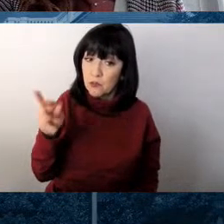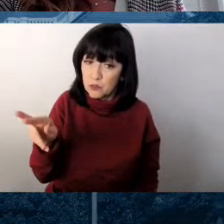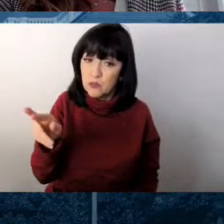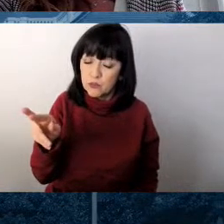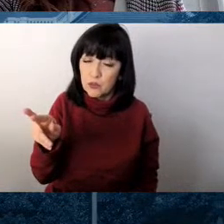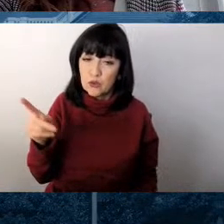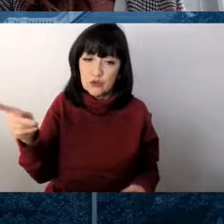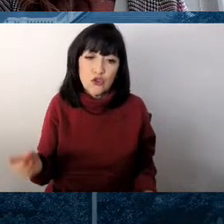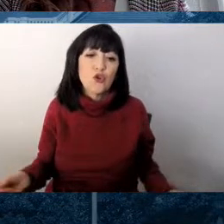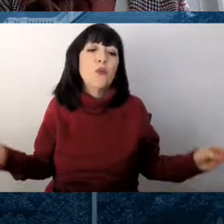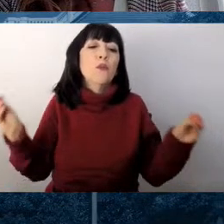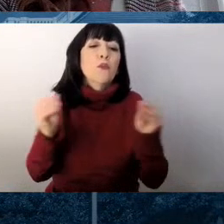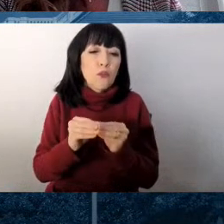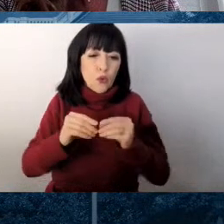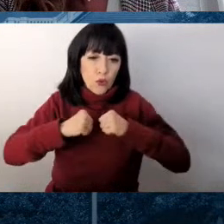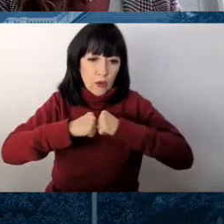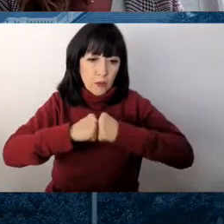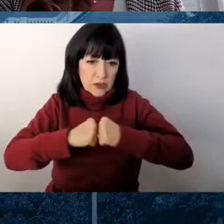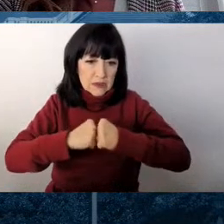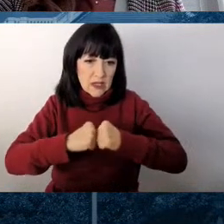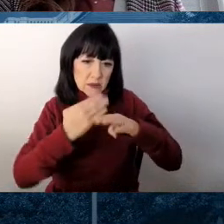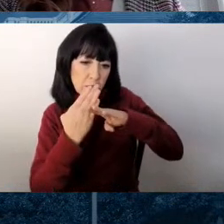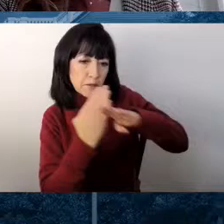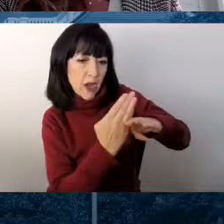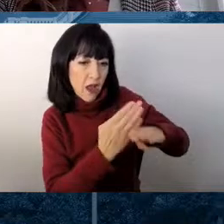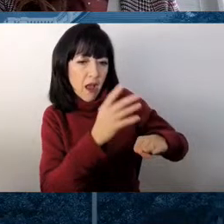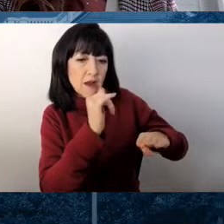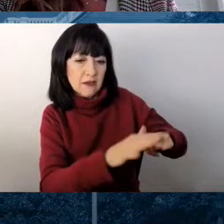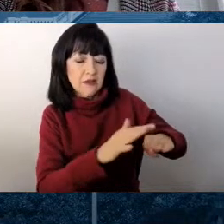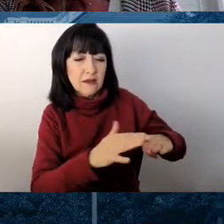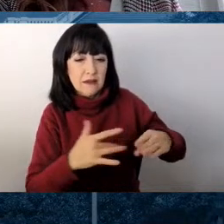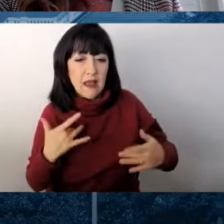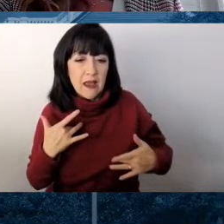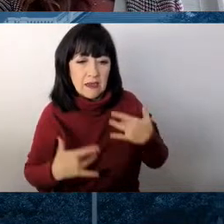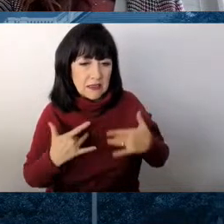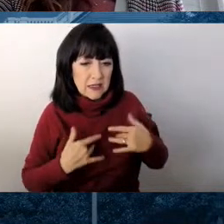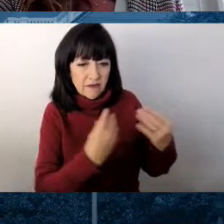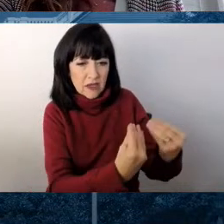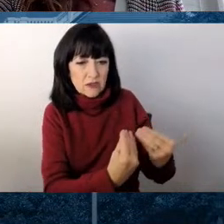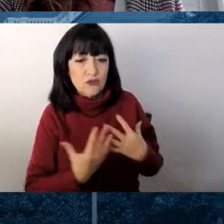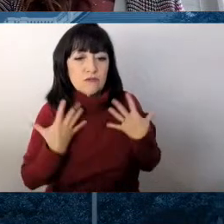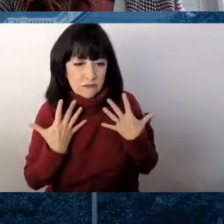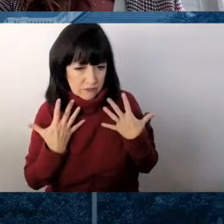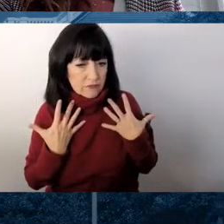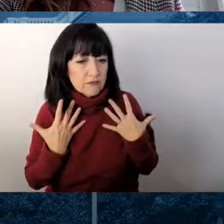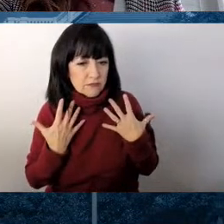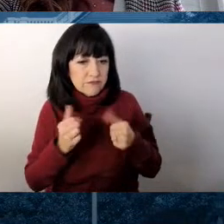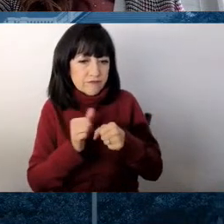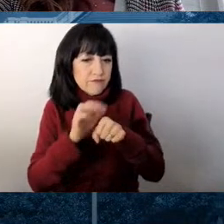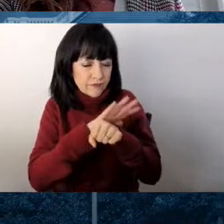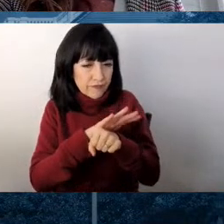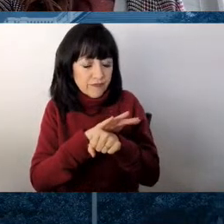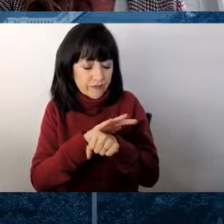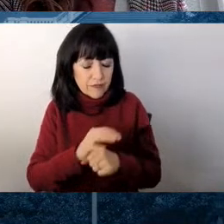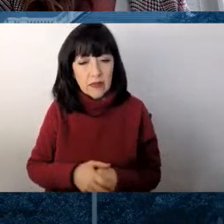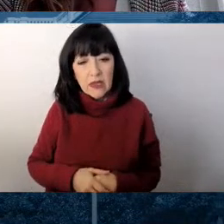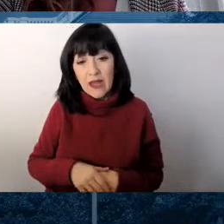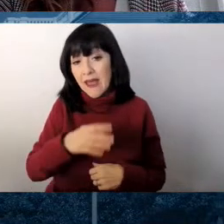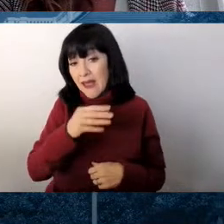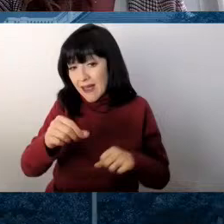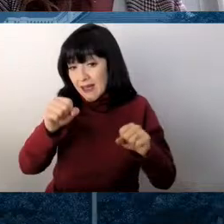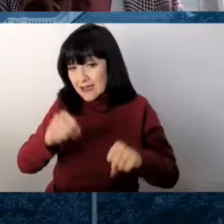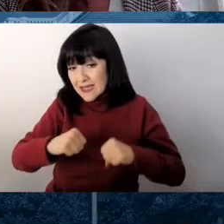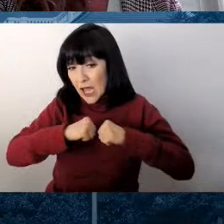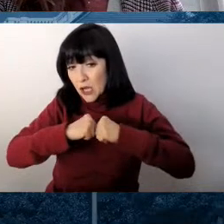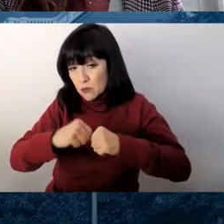the infection, which is important for many reasons, including for prevention of future genetic mutations. So